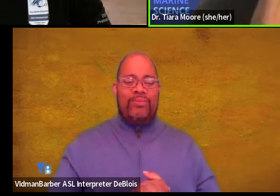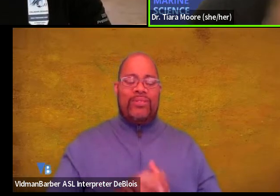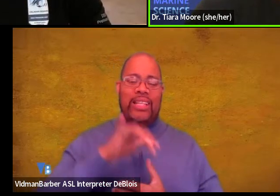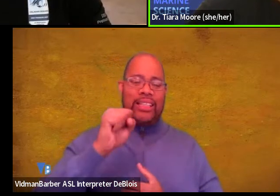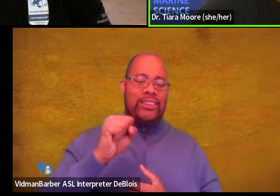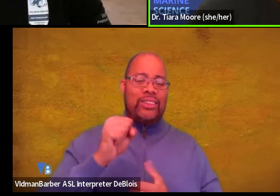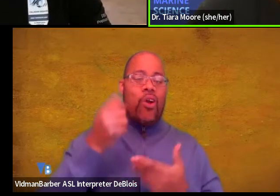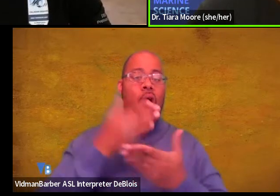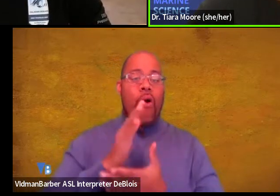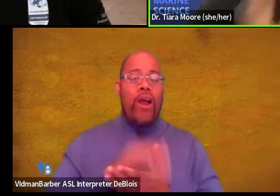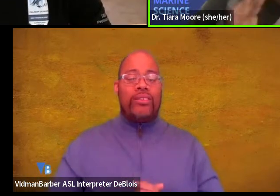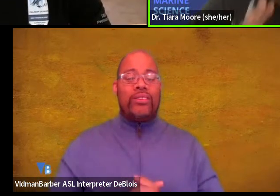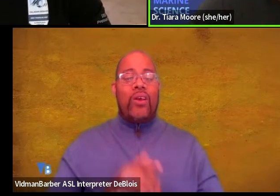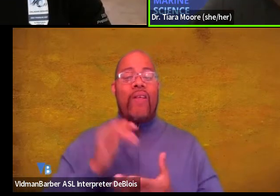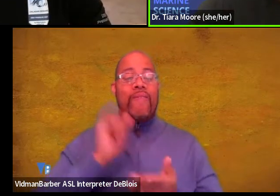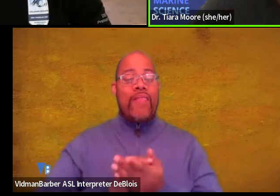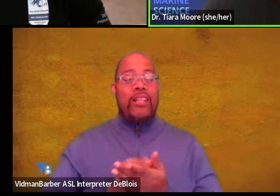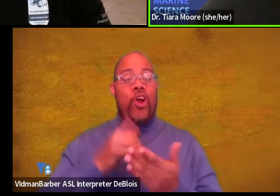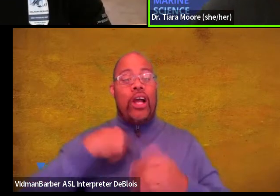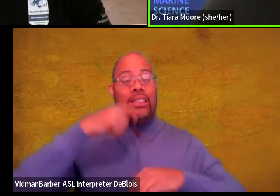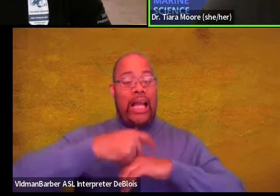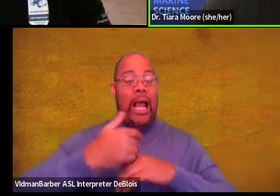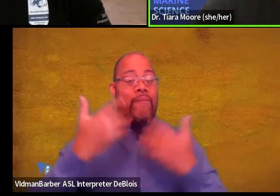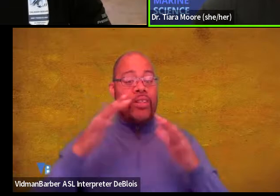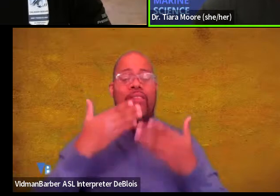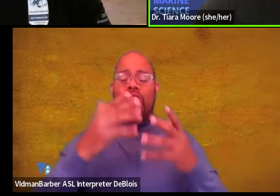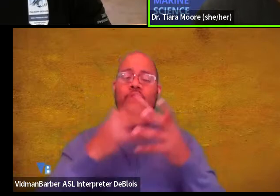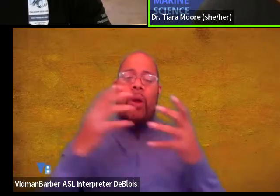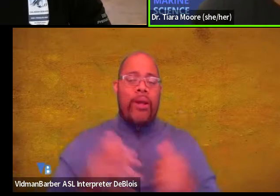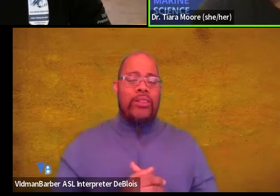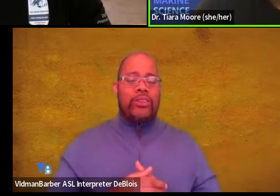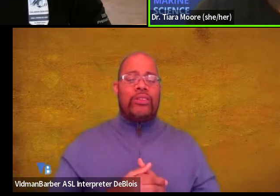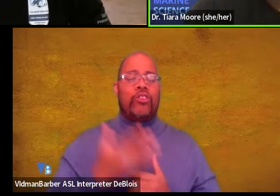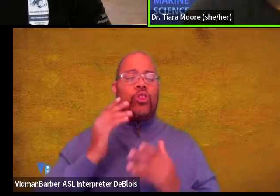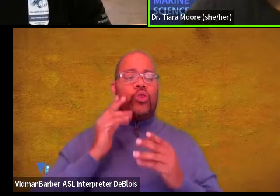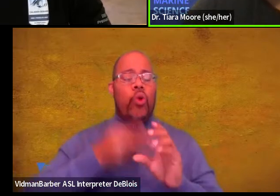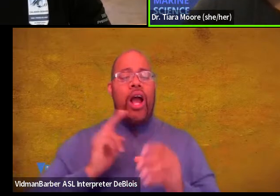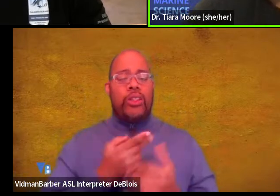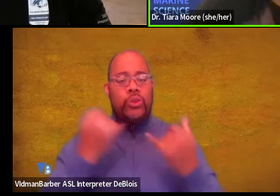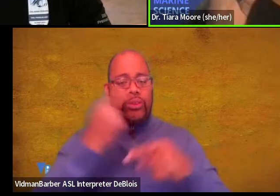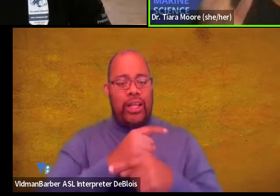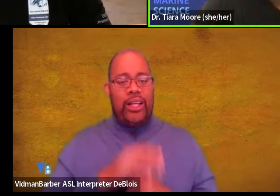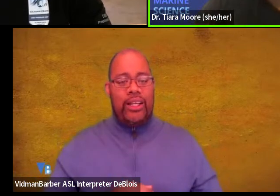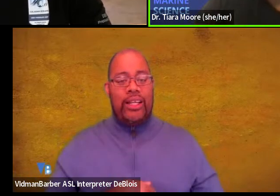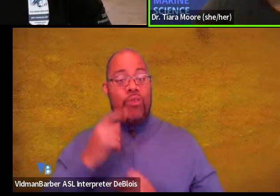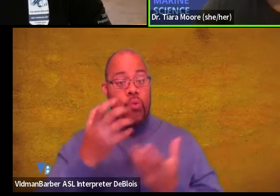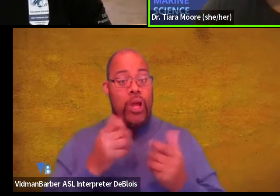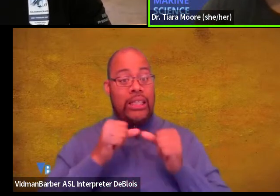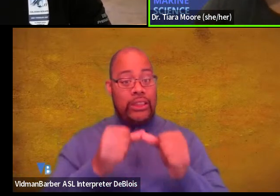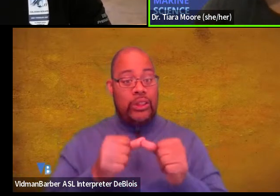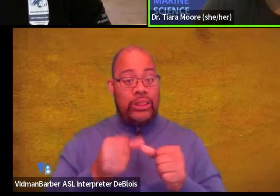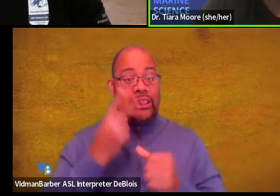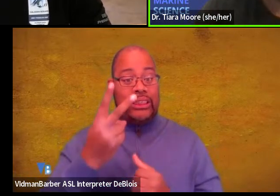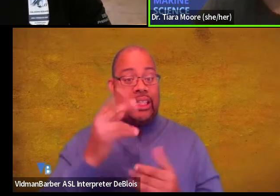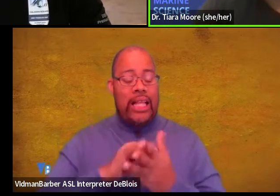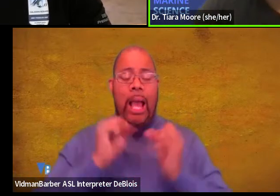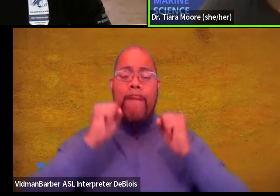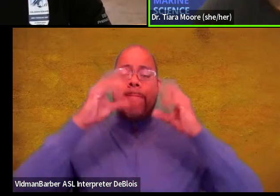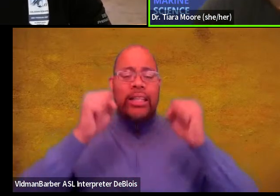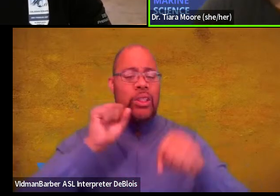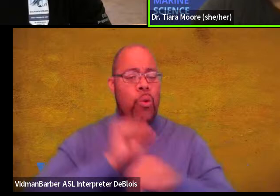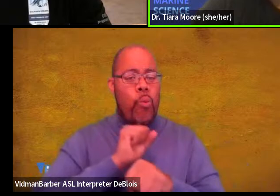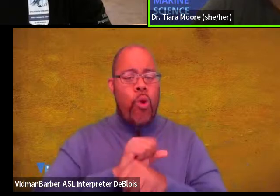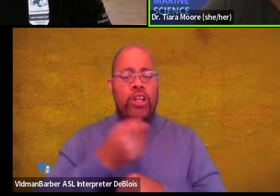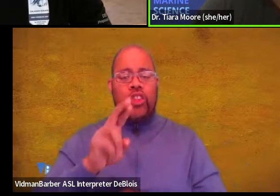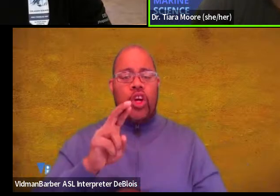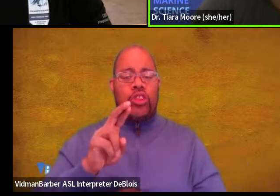Yes. All righty, y'all. Well, that is our time. Thank you so much for joining us today. If you want to continue seeing the amazing work